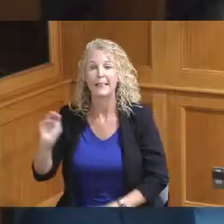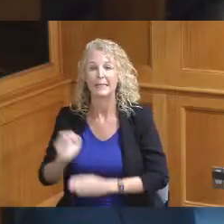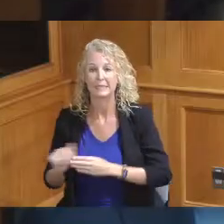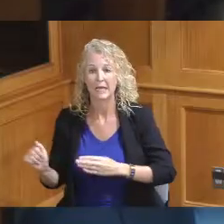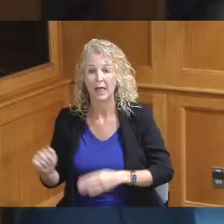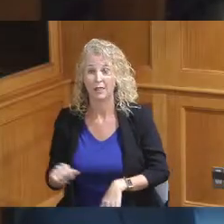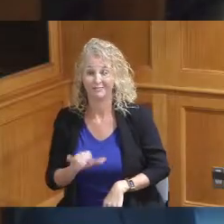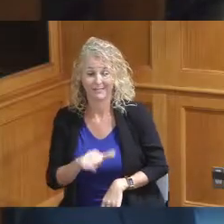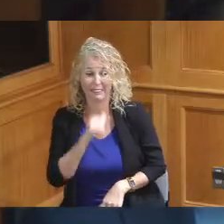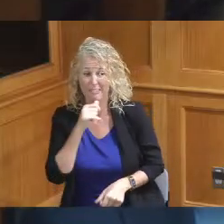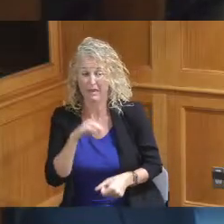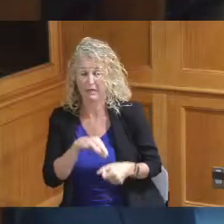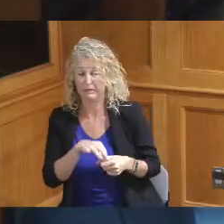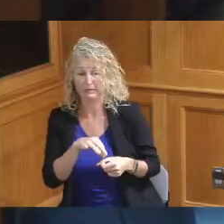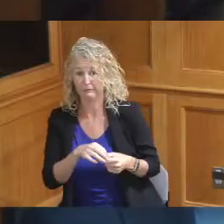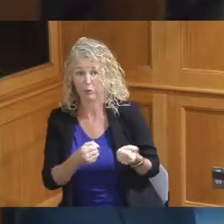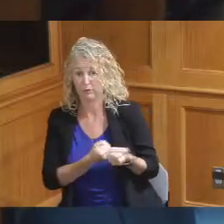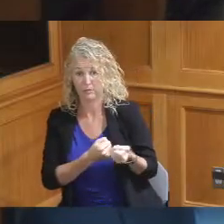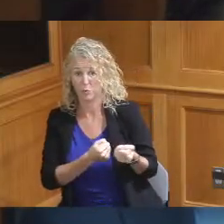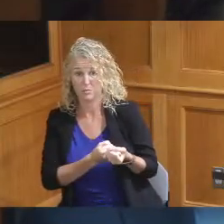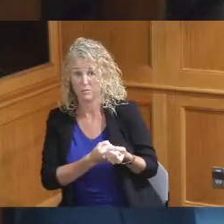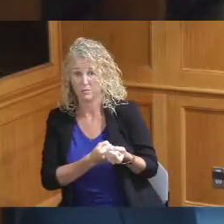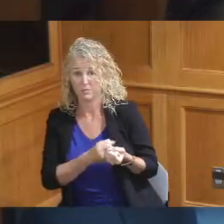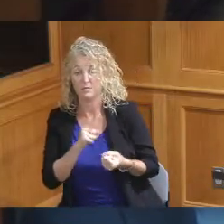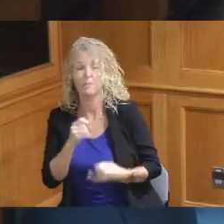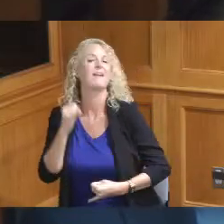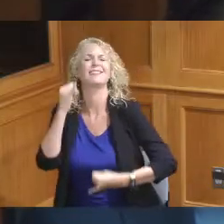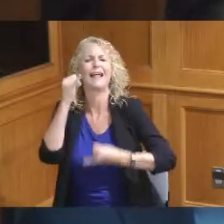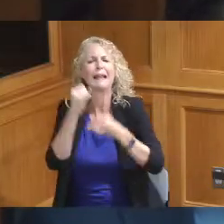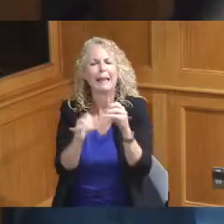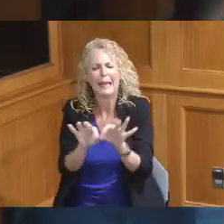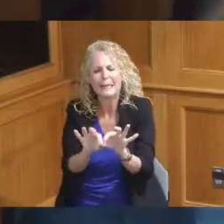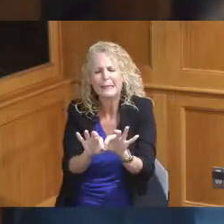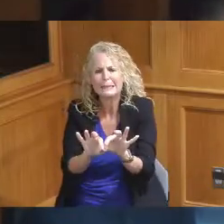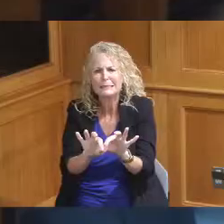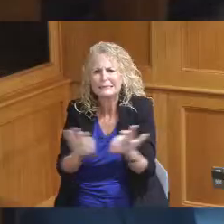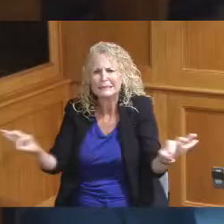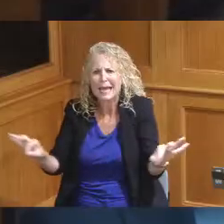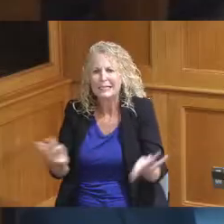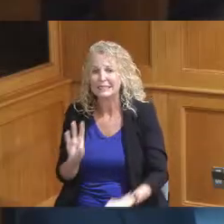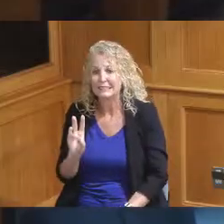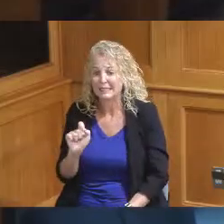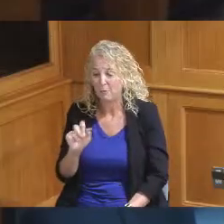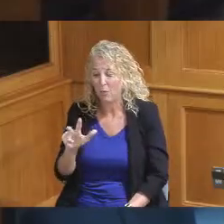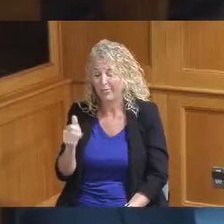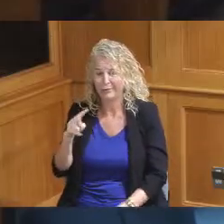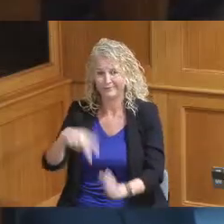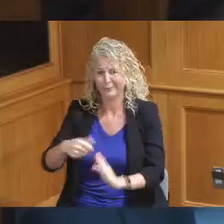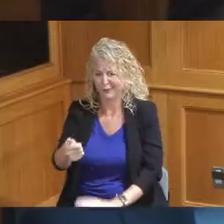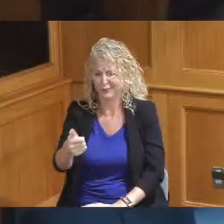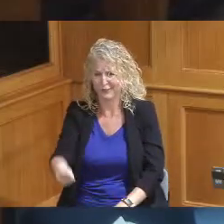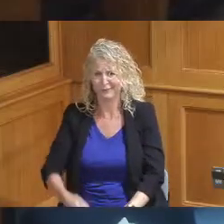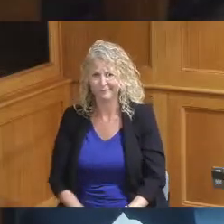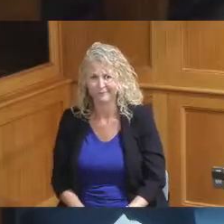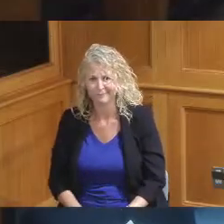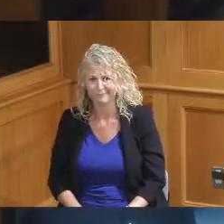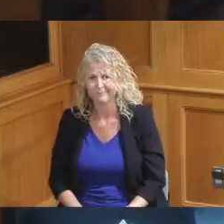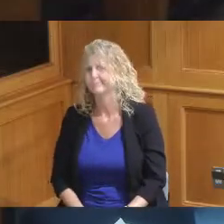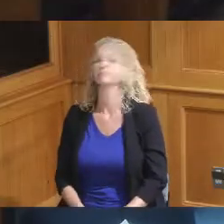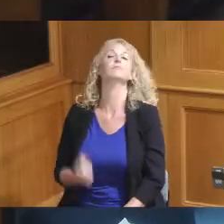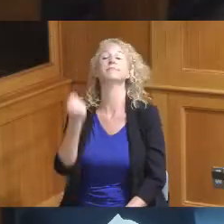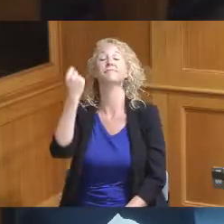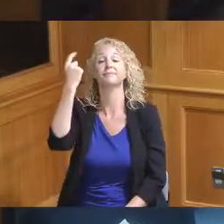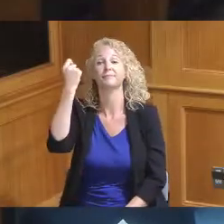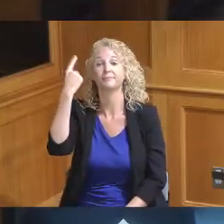Didn't support that. But the last line, 7.3, y'all can read it for yourselves.